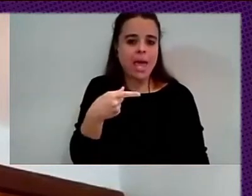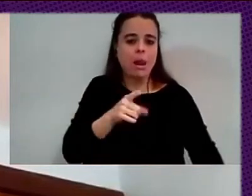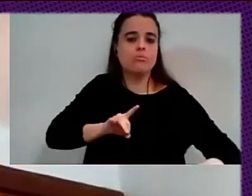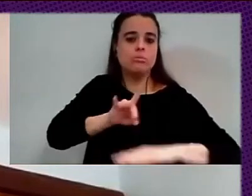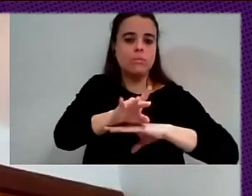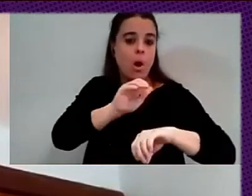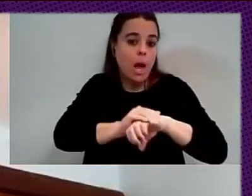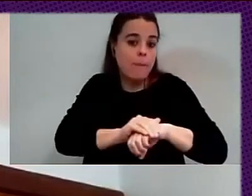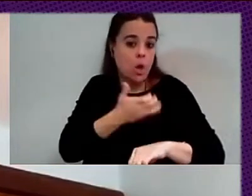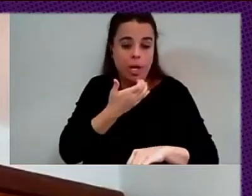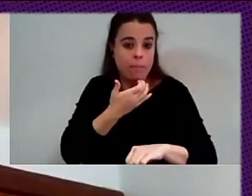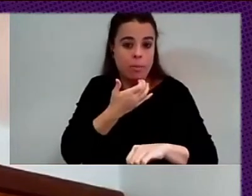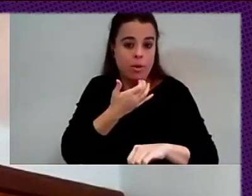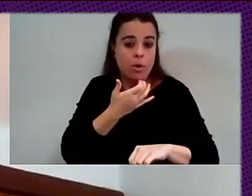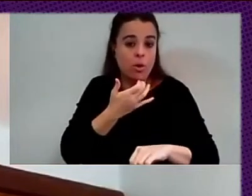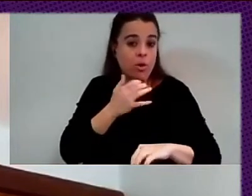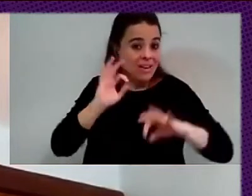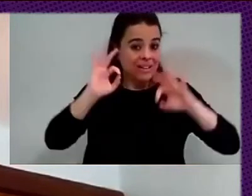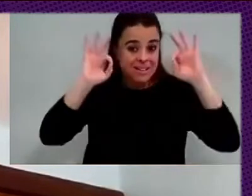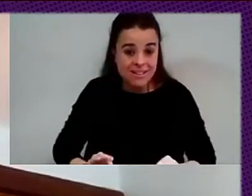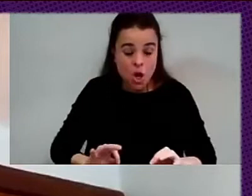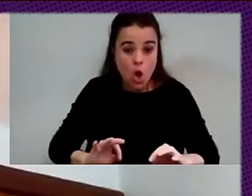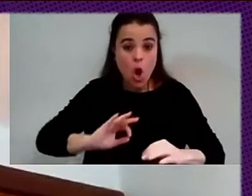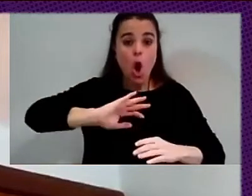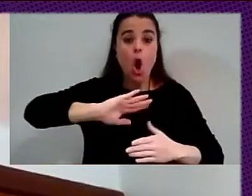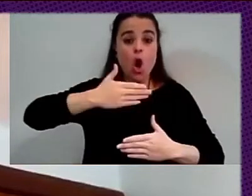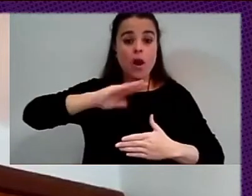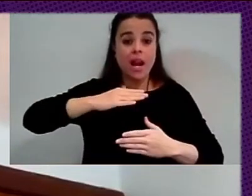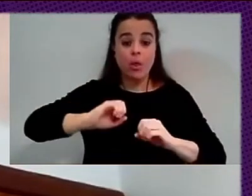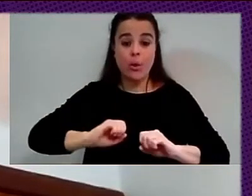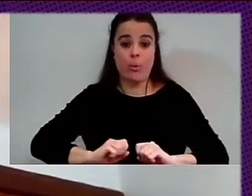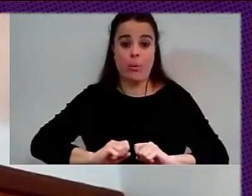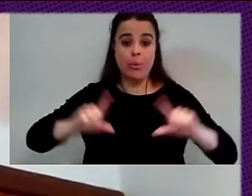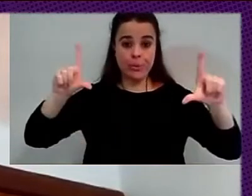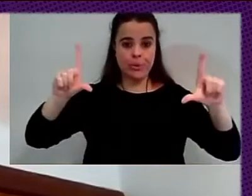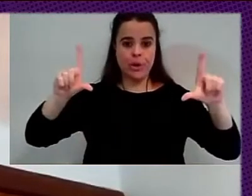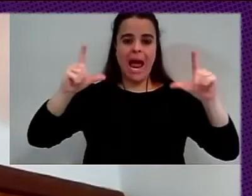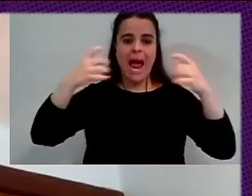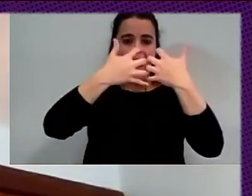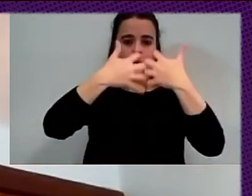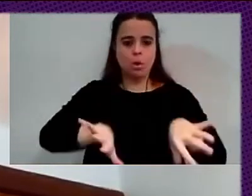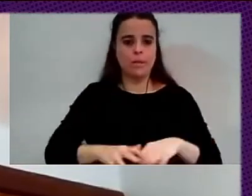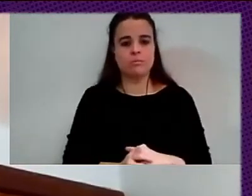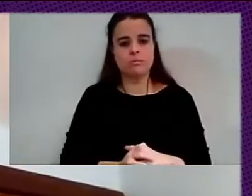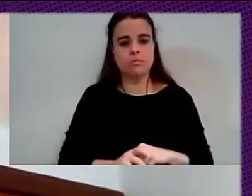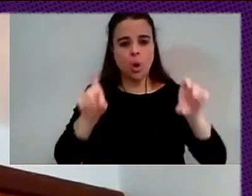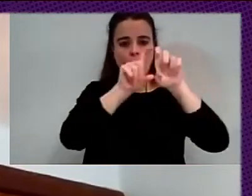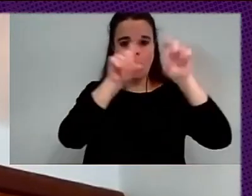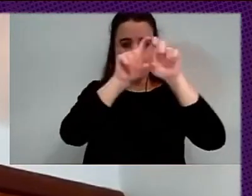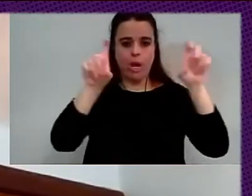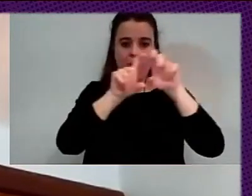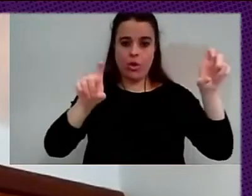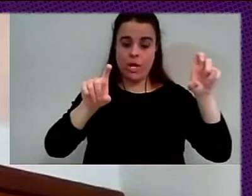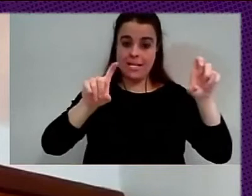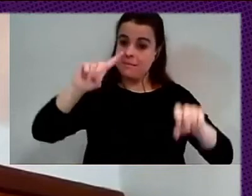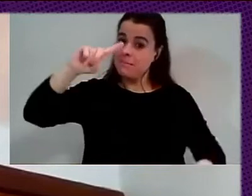these mega corporations primarily located in the United States are taking a cut of all this. And then you can be a